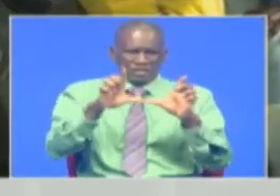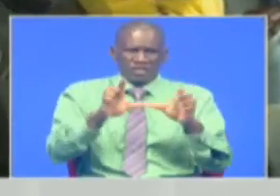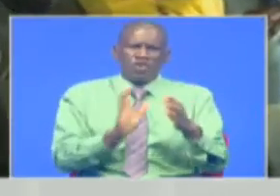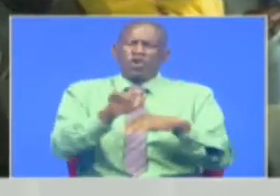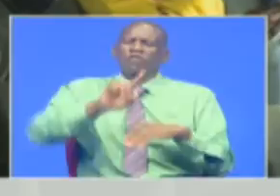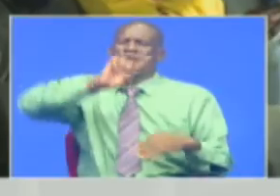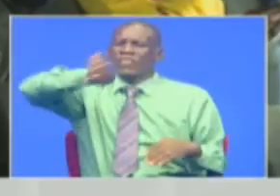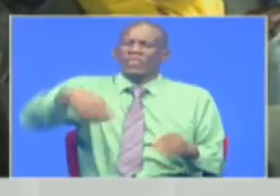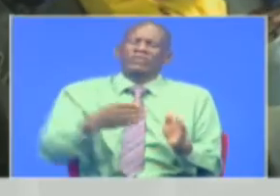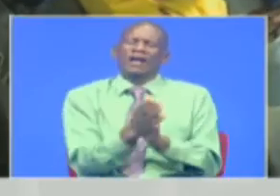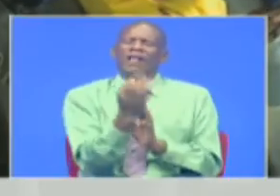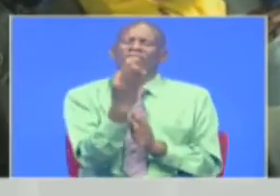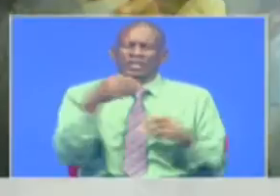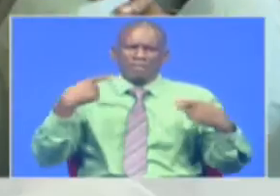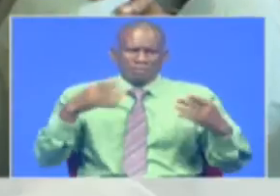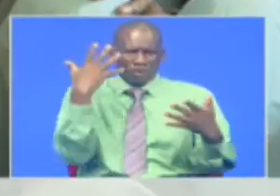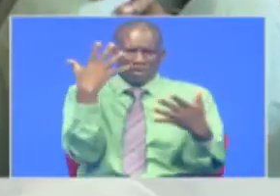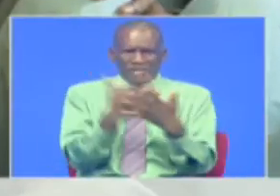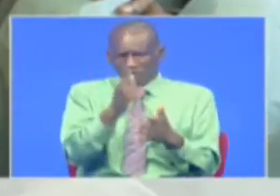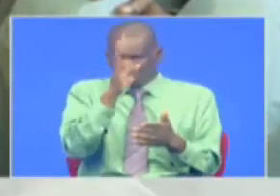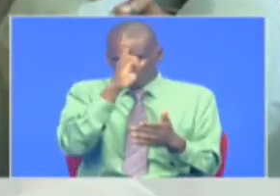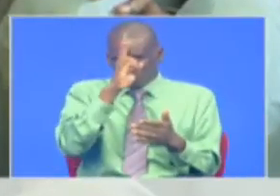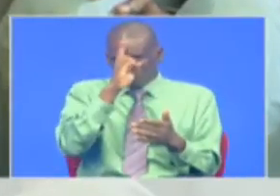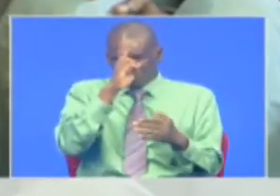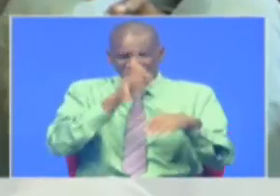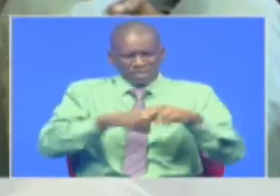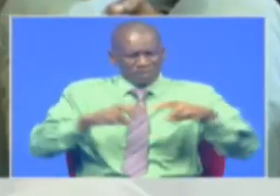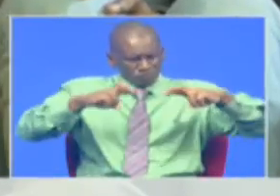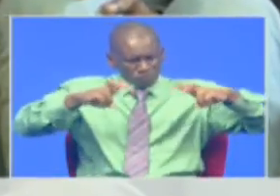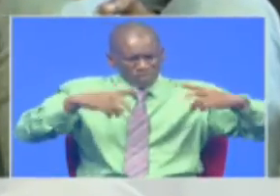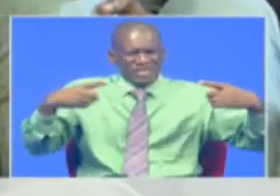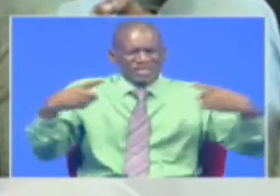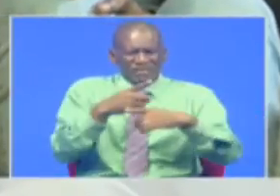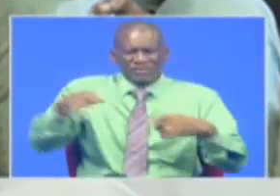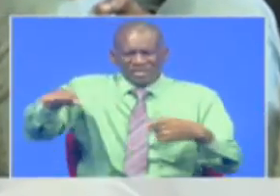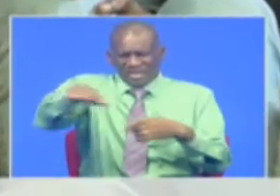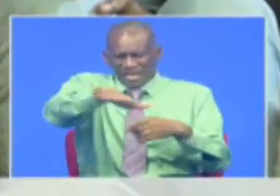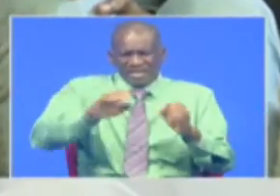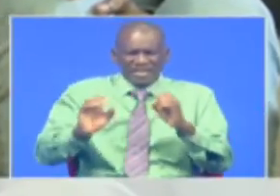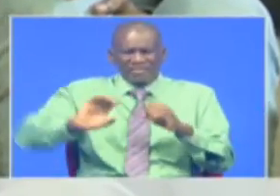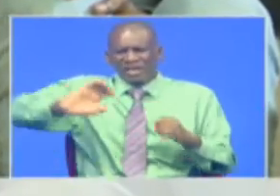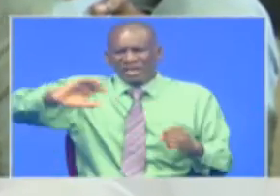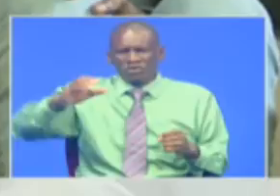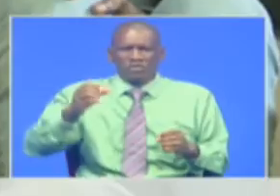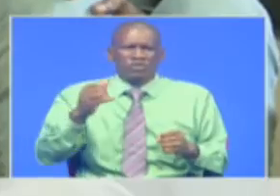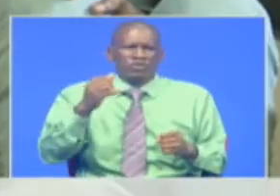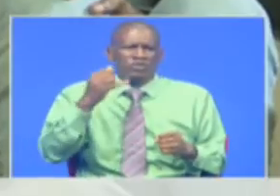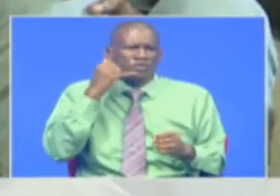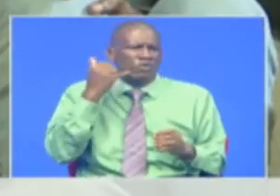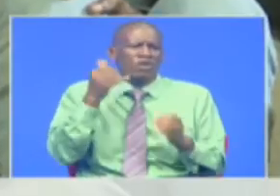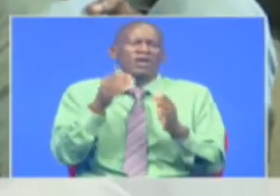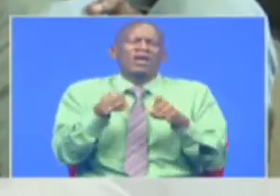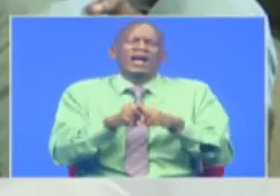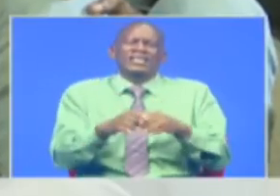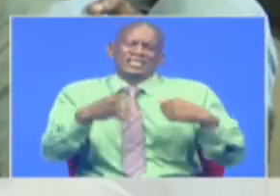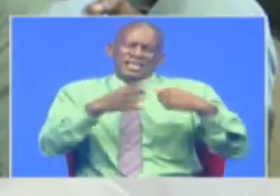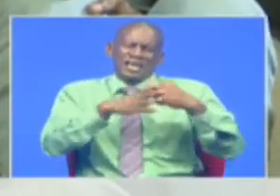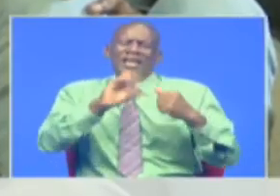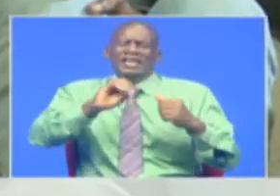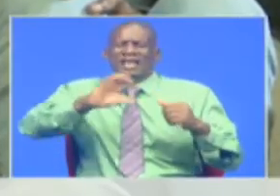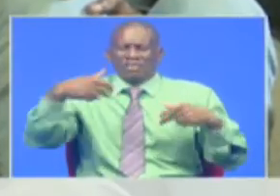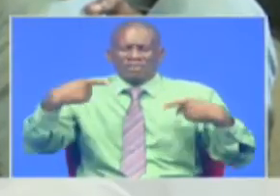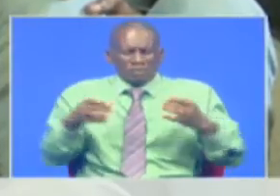130 people were arrested by police during raids in different joints across the county, while 90 others have been released on